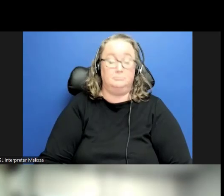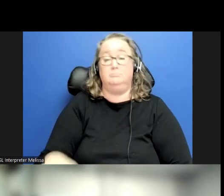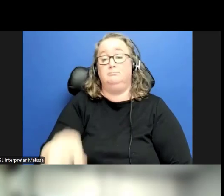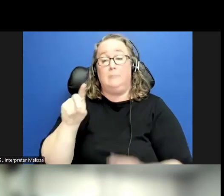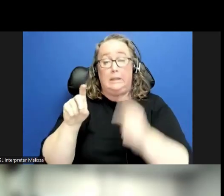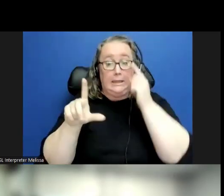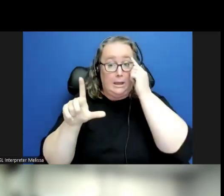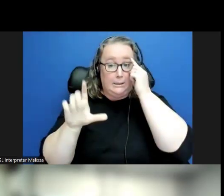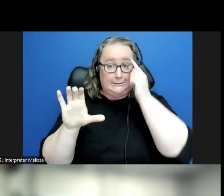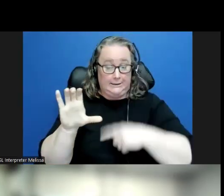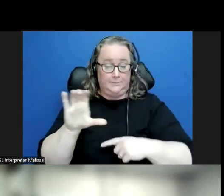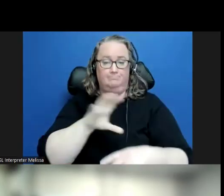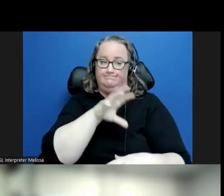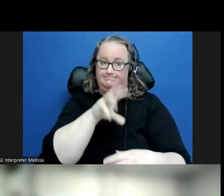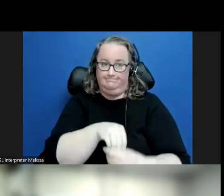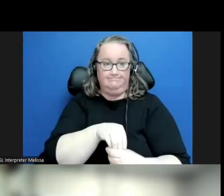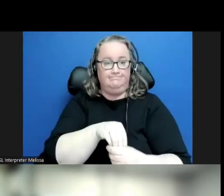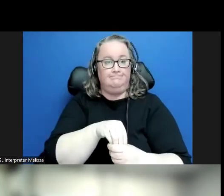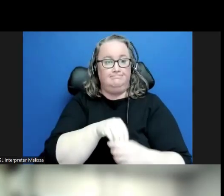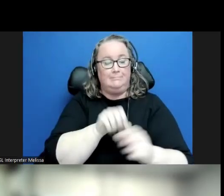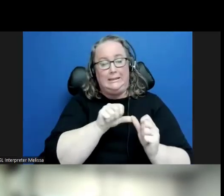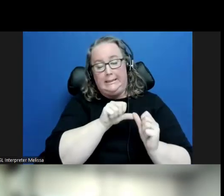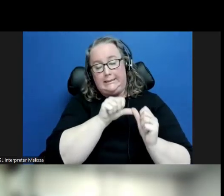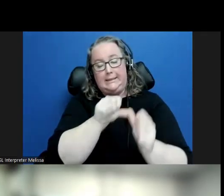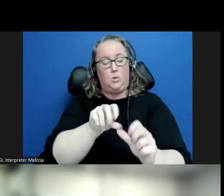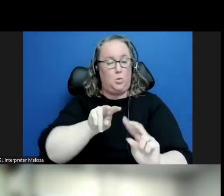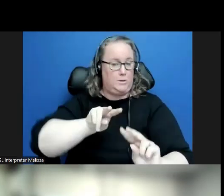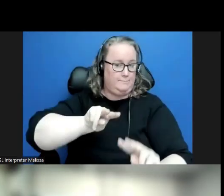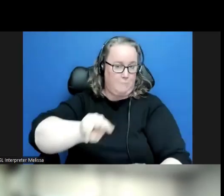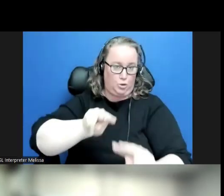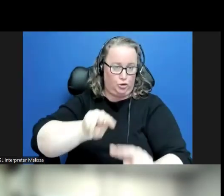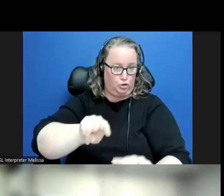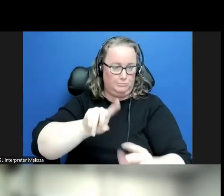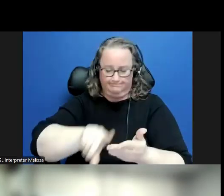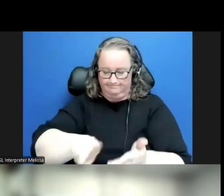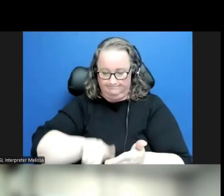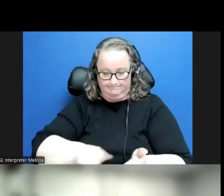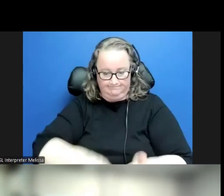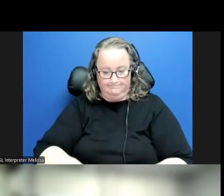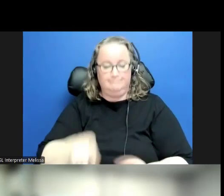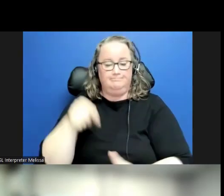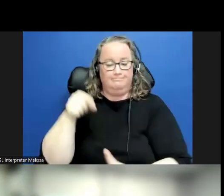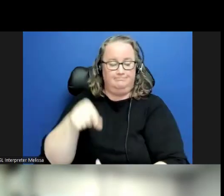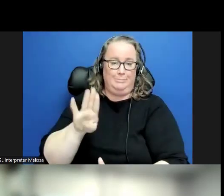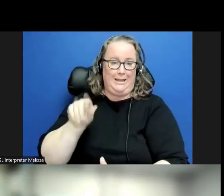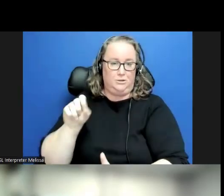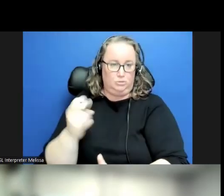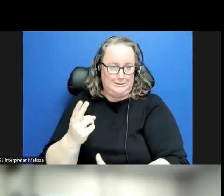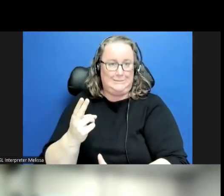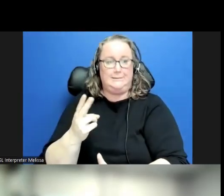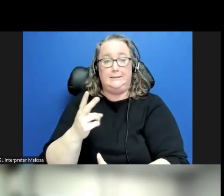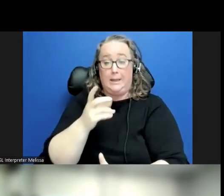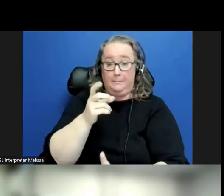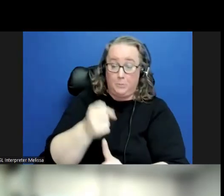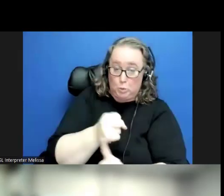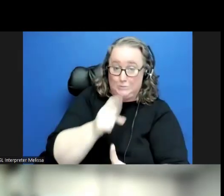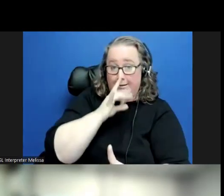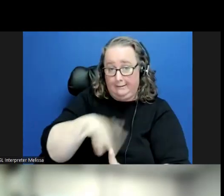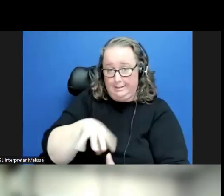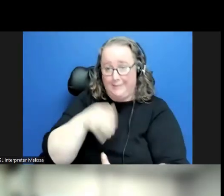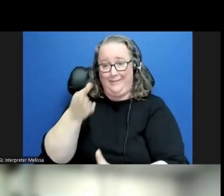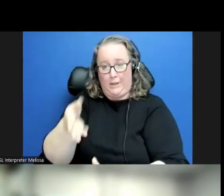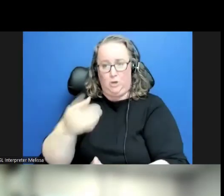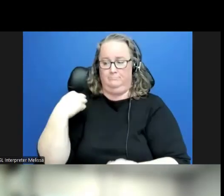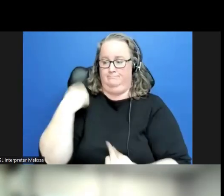DLC has been involved in continuous monitoring and investigation into abuse and neglect at Bridgewater